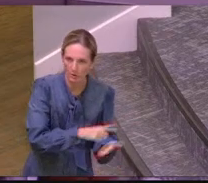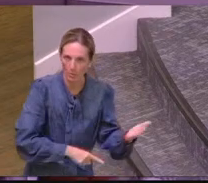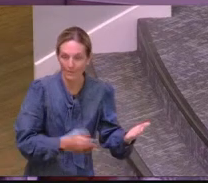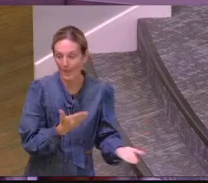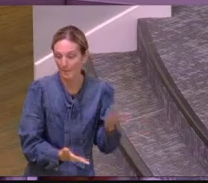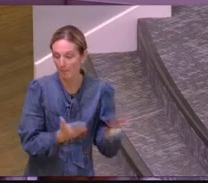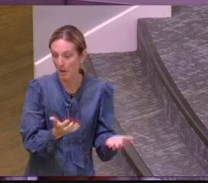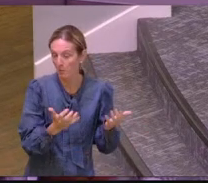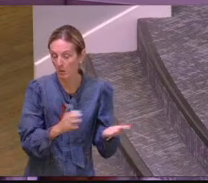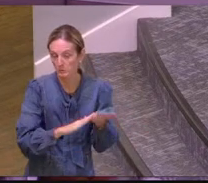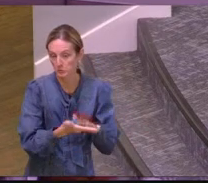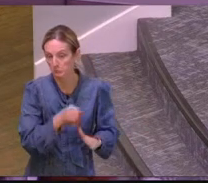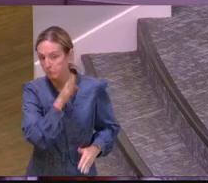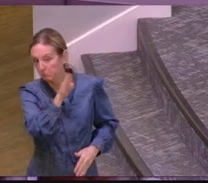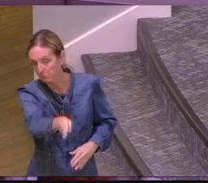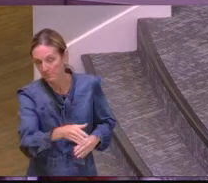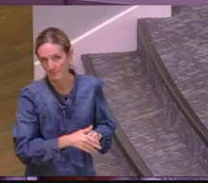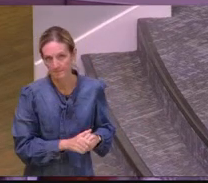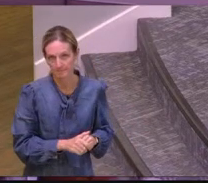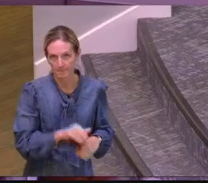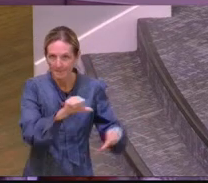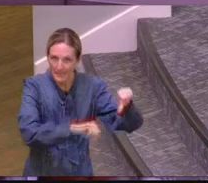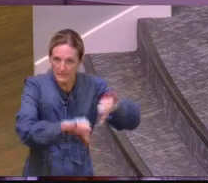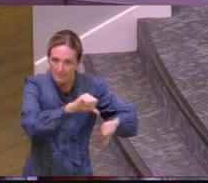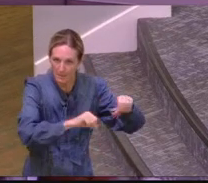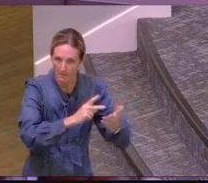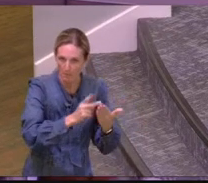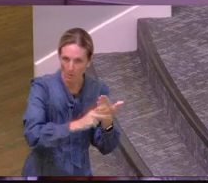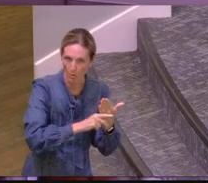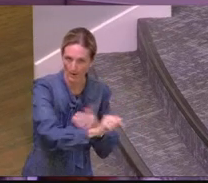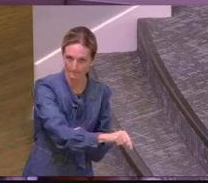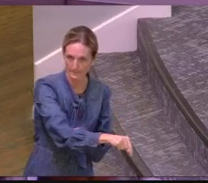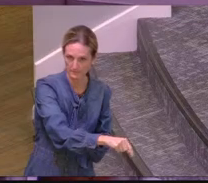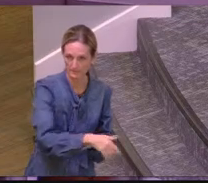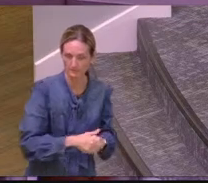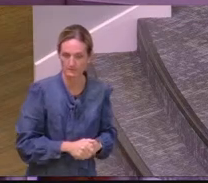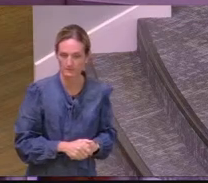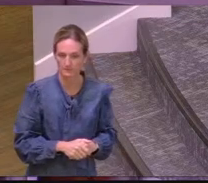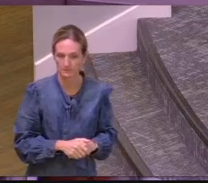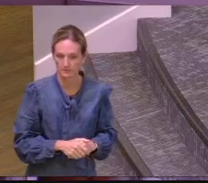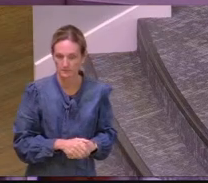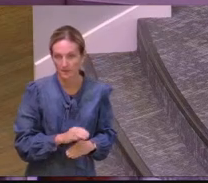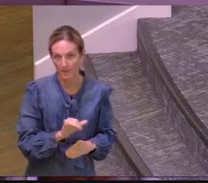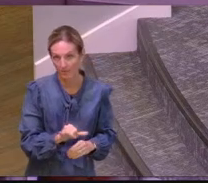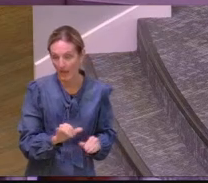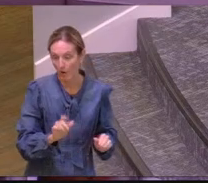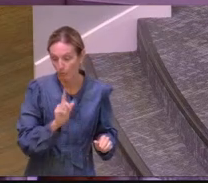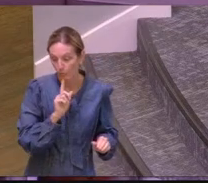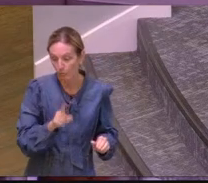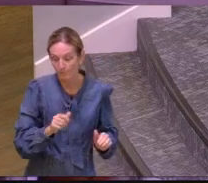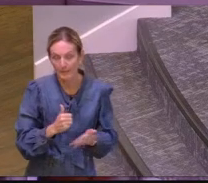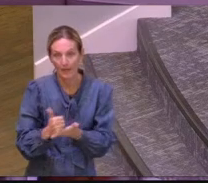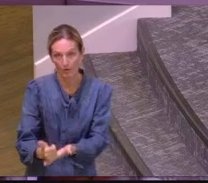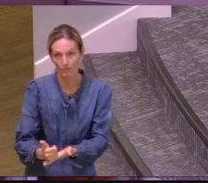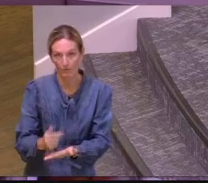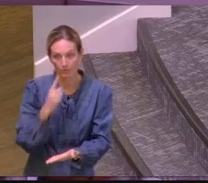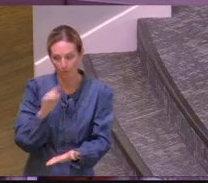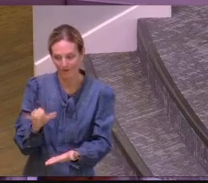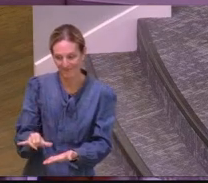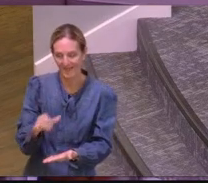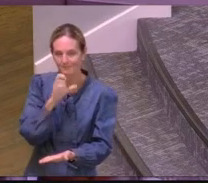do, experimental kind of programs there, which I think would be very helpful for that